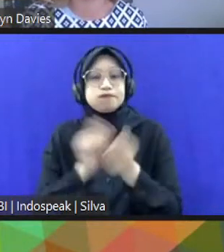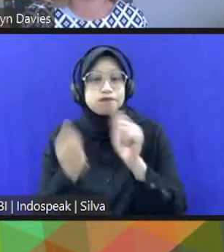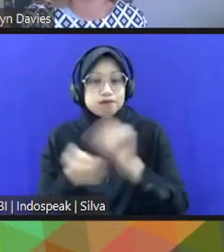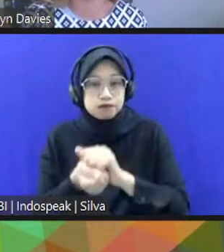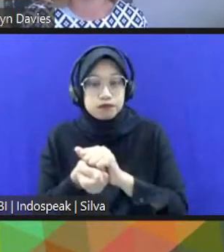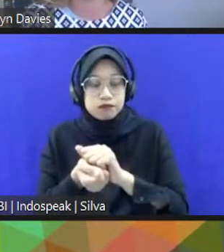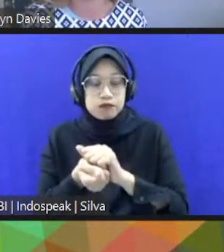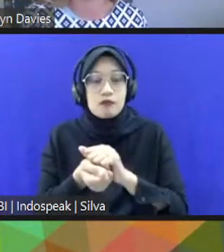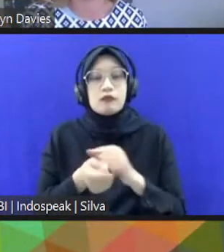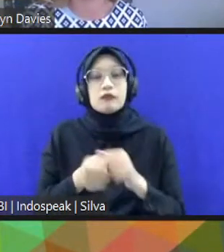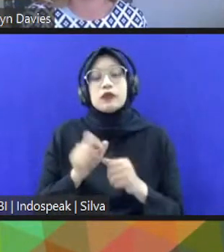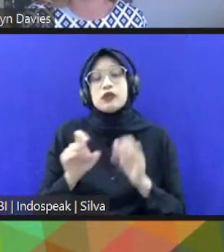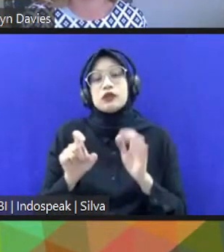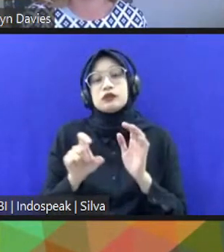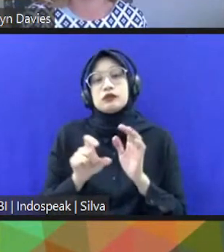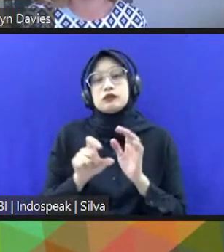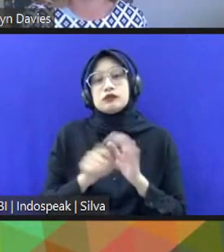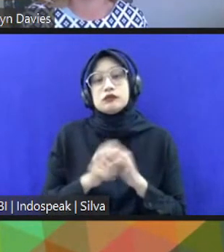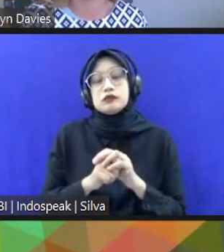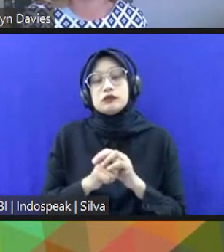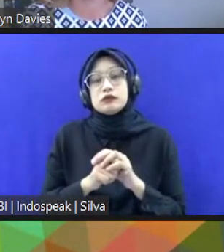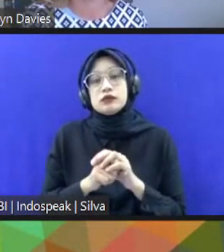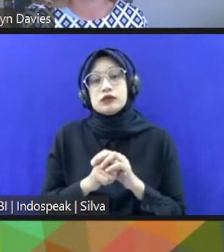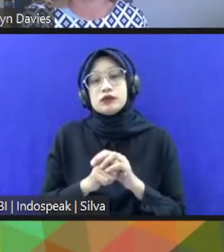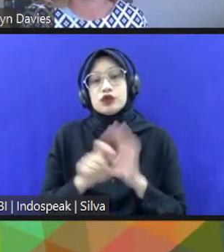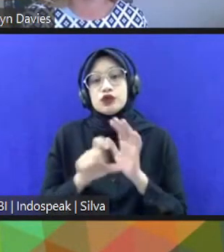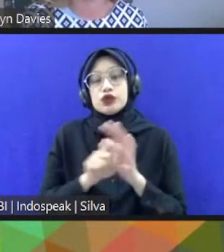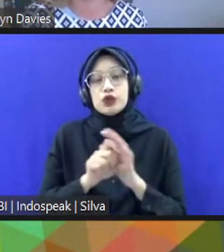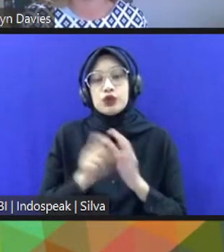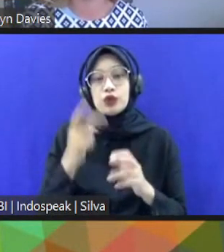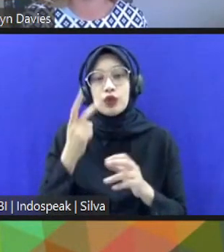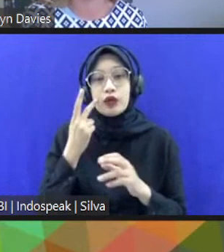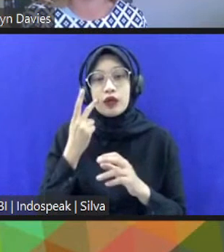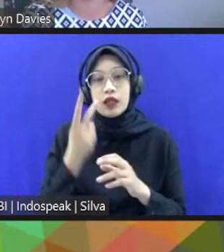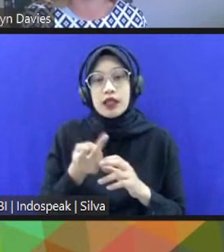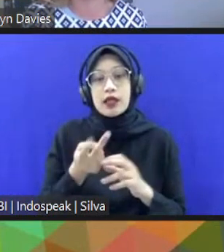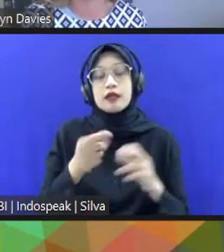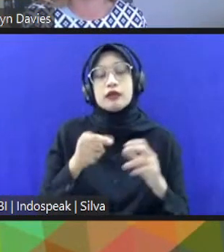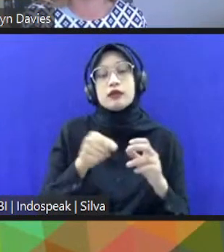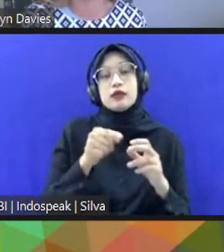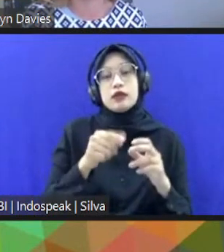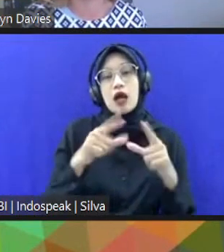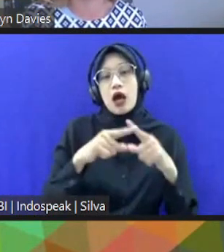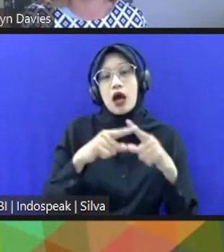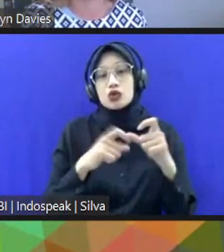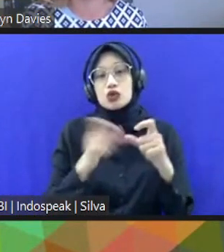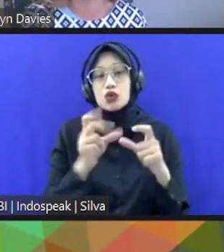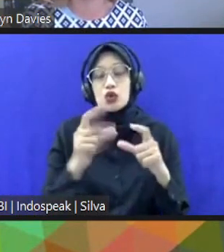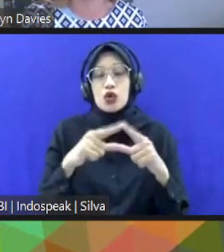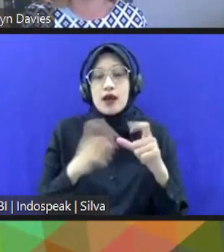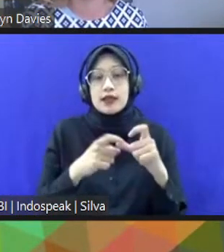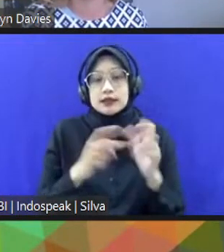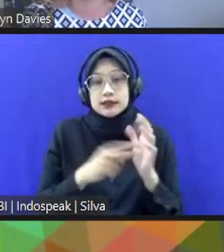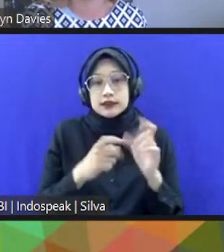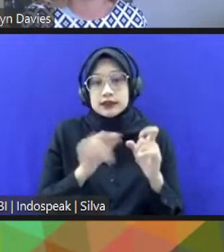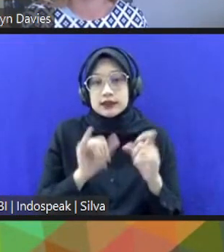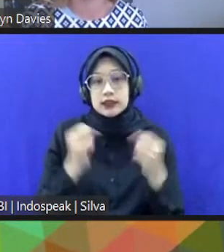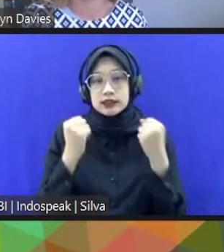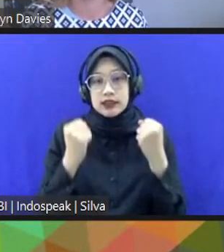we can see the trajectory in the health insurance scheme, that over time